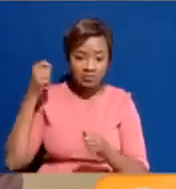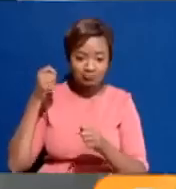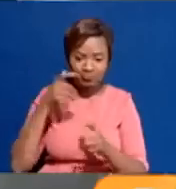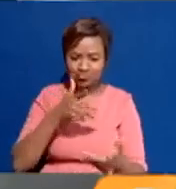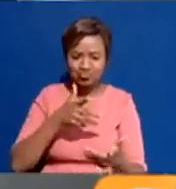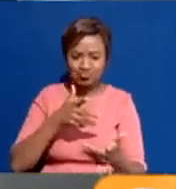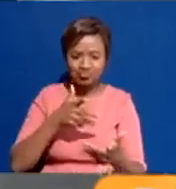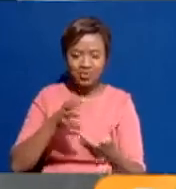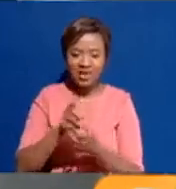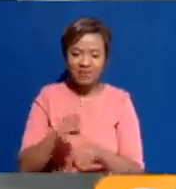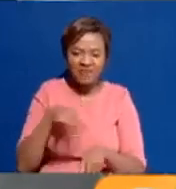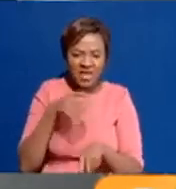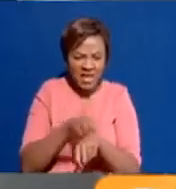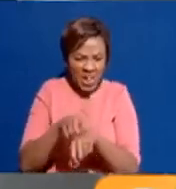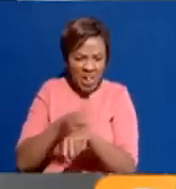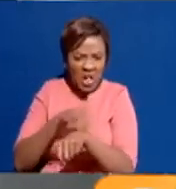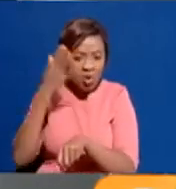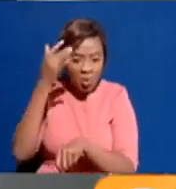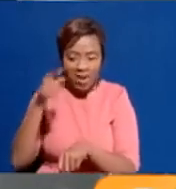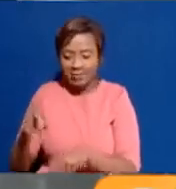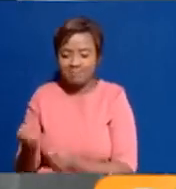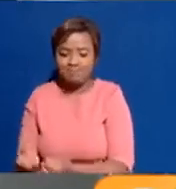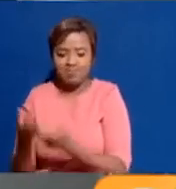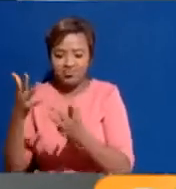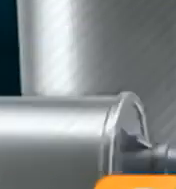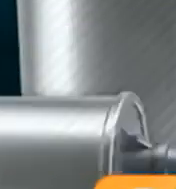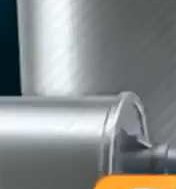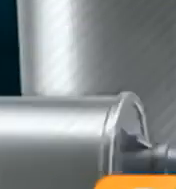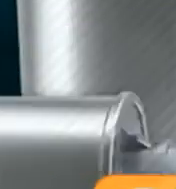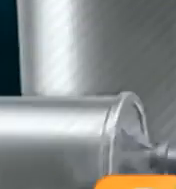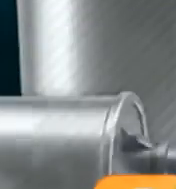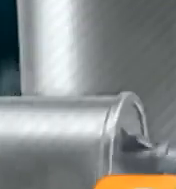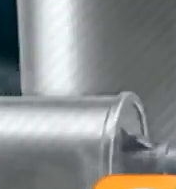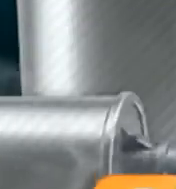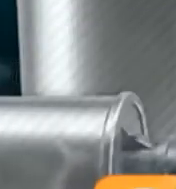gas. Security experts advise that cartridges with chemical irritants